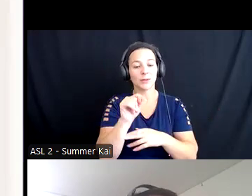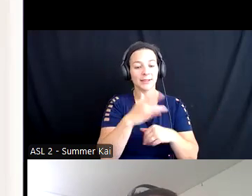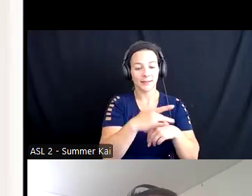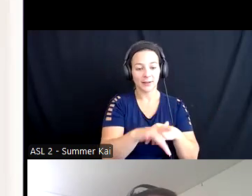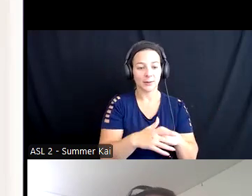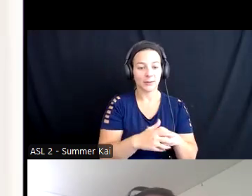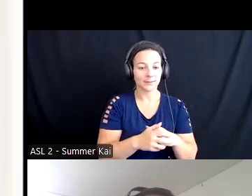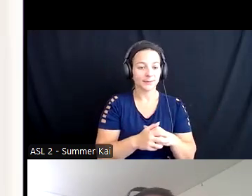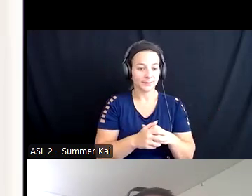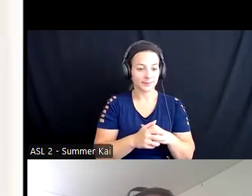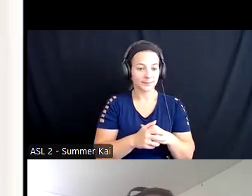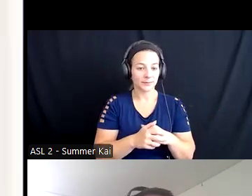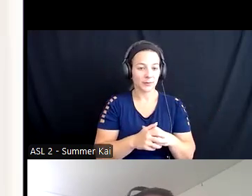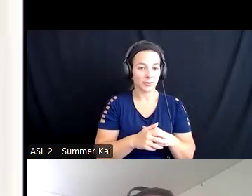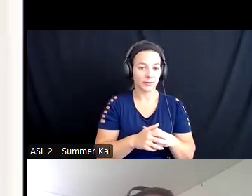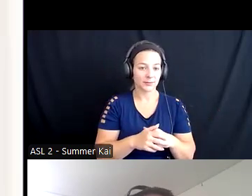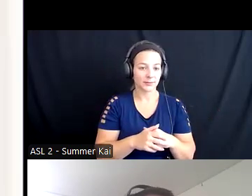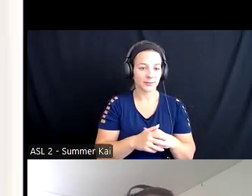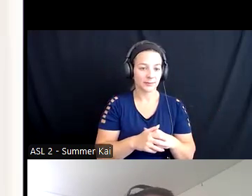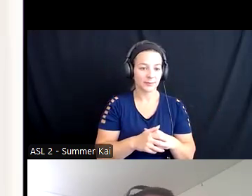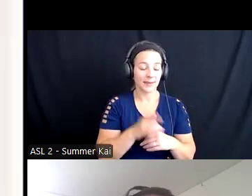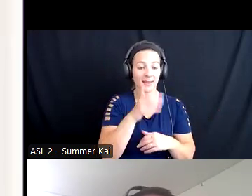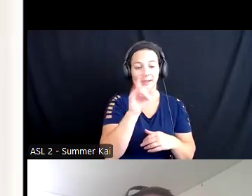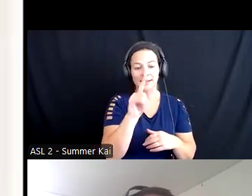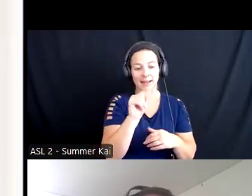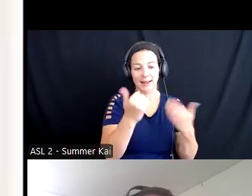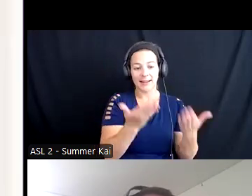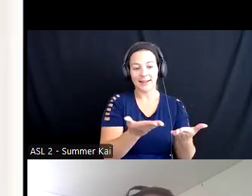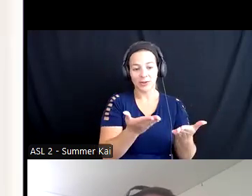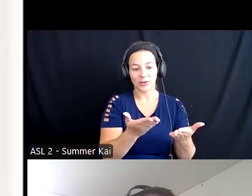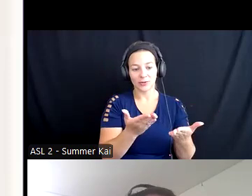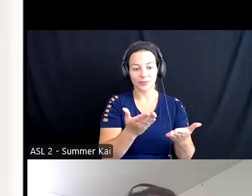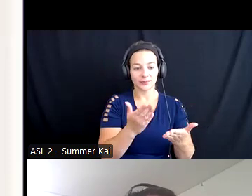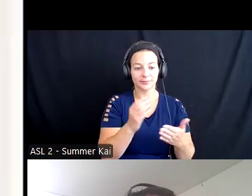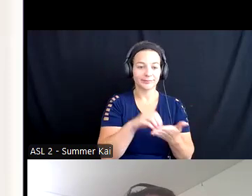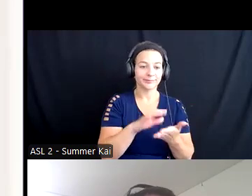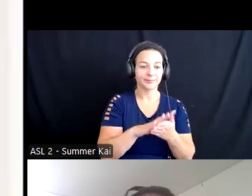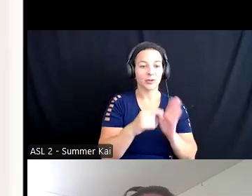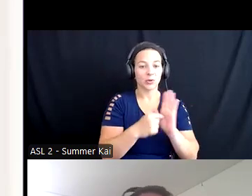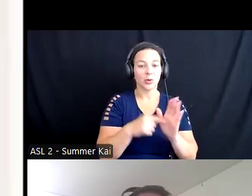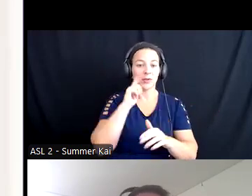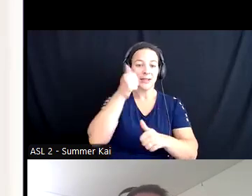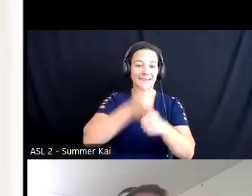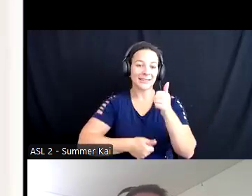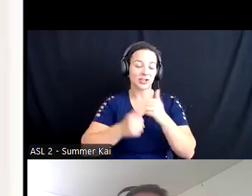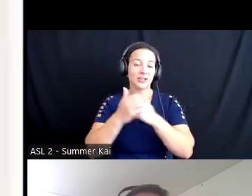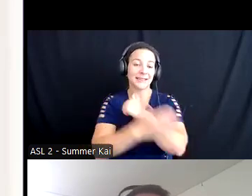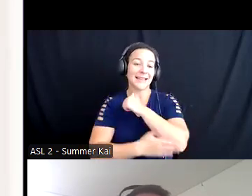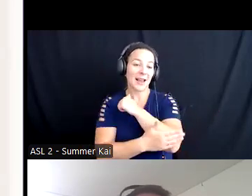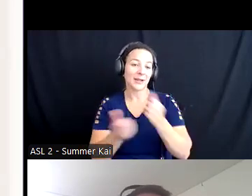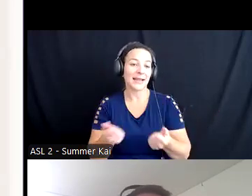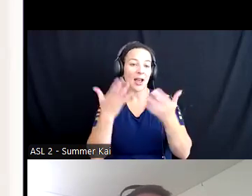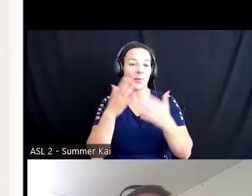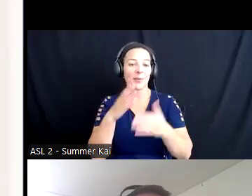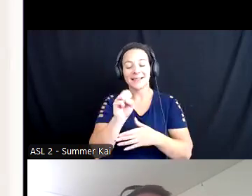additional context. And the data here outlines per county how many subsidized units